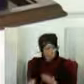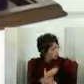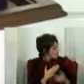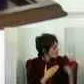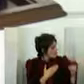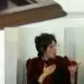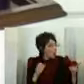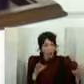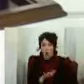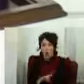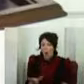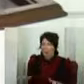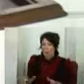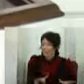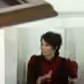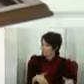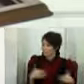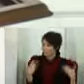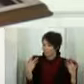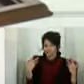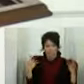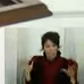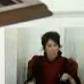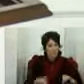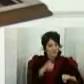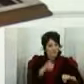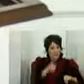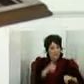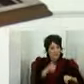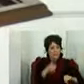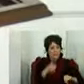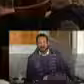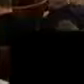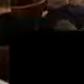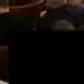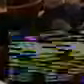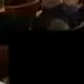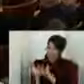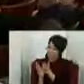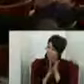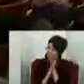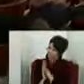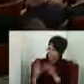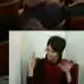arrived and is in place.